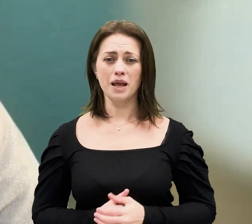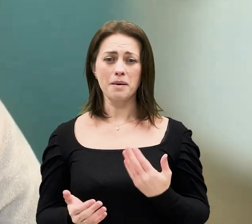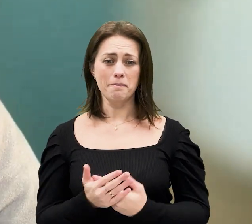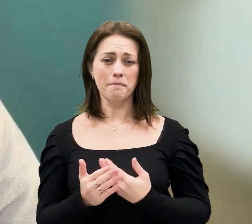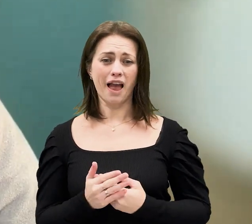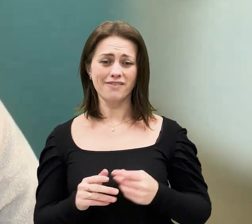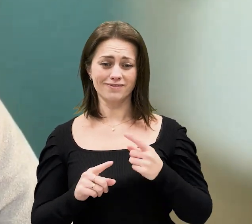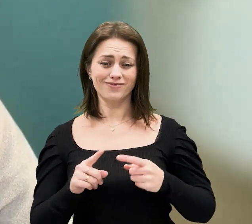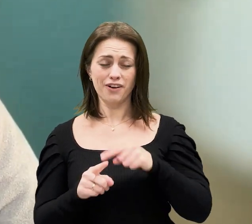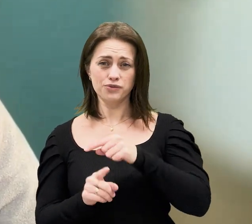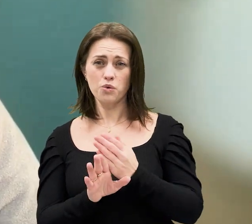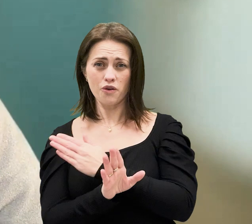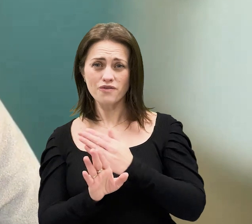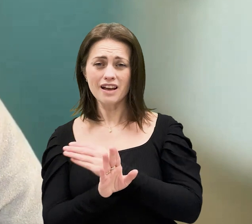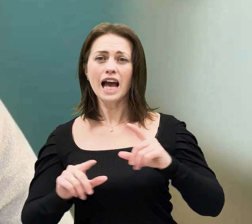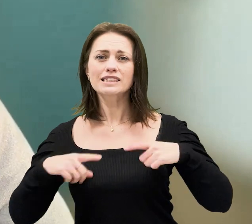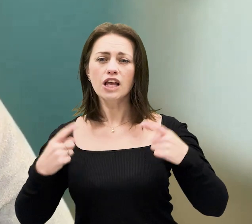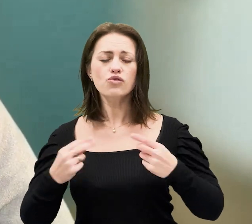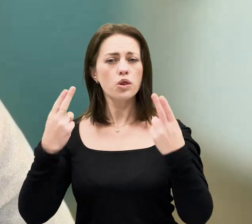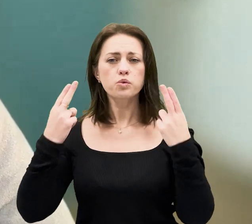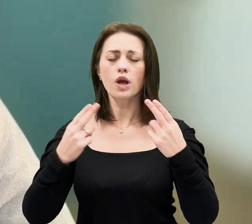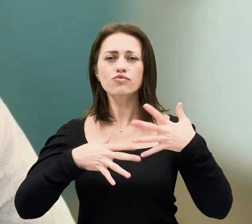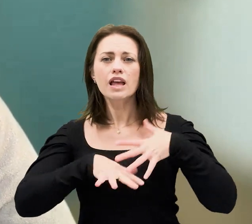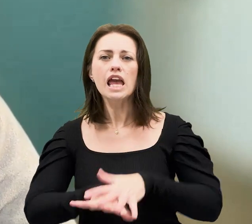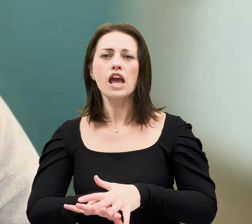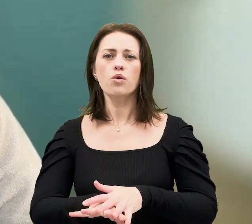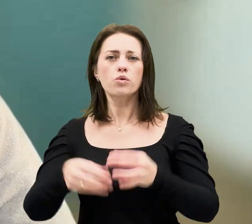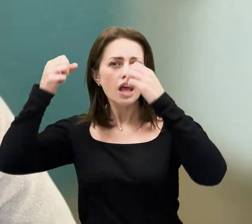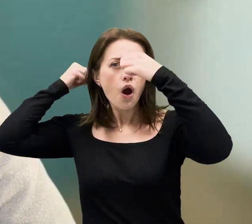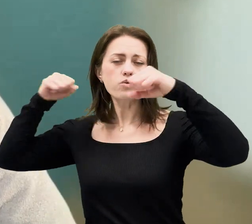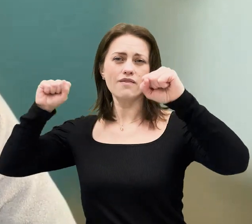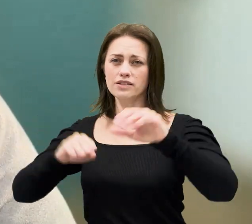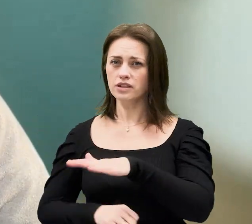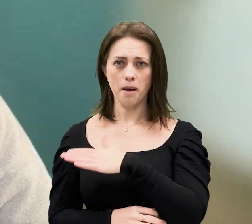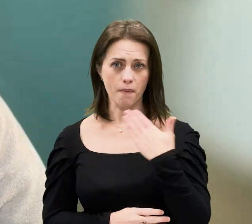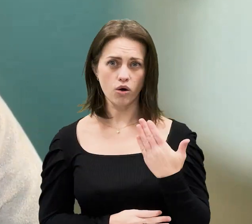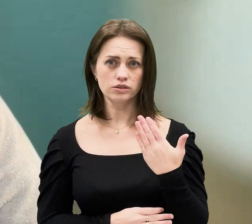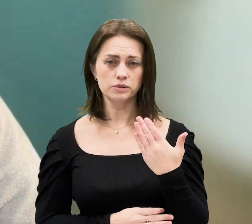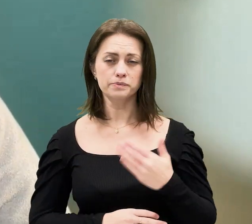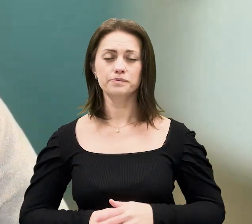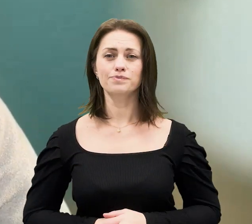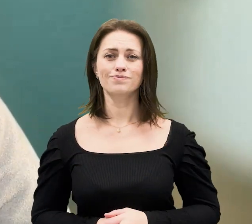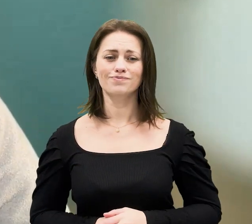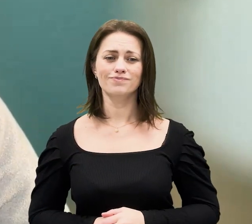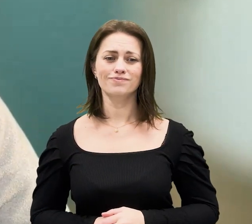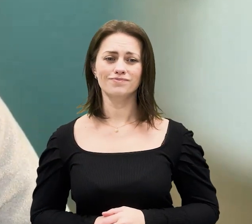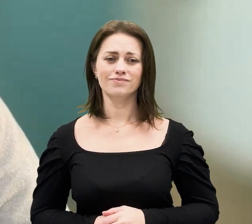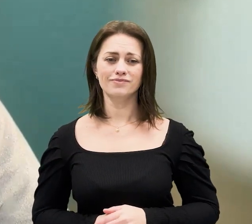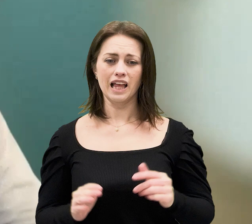moment, I experienced how important inclusion was also for the university. In that period, it